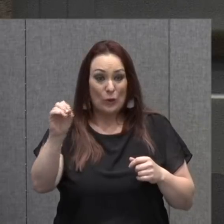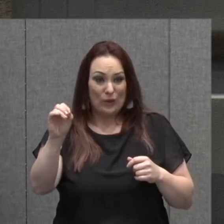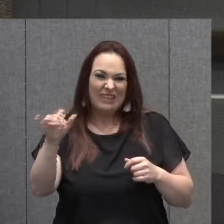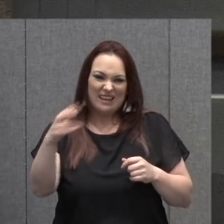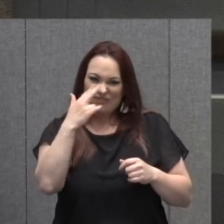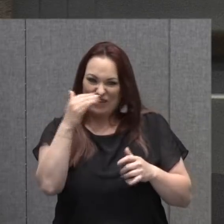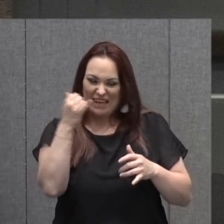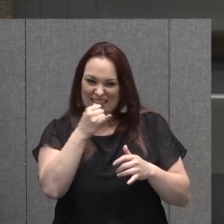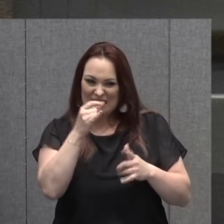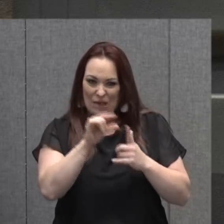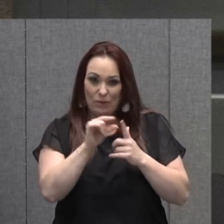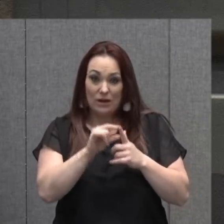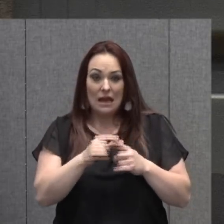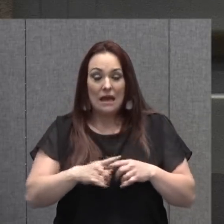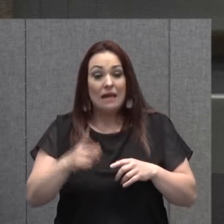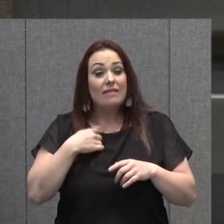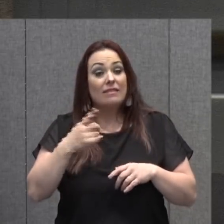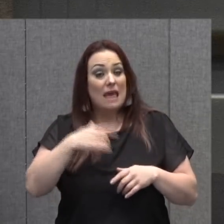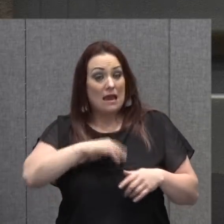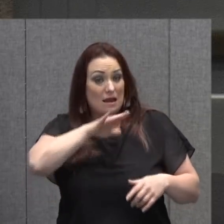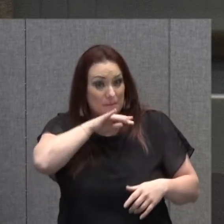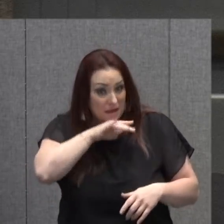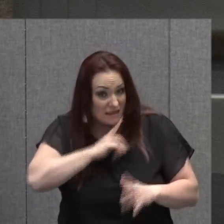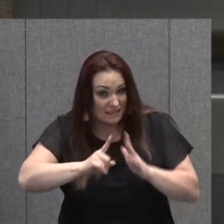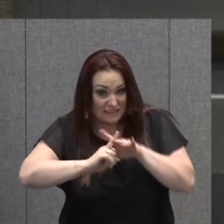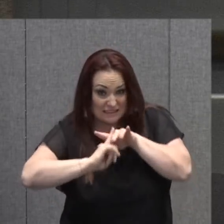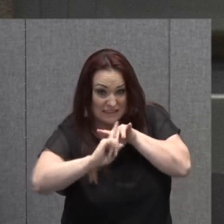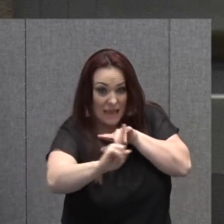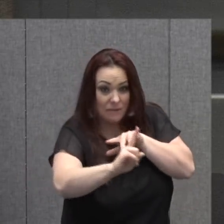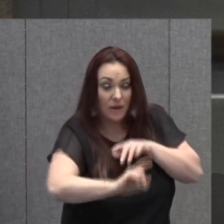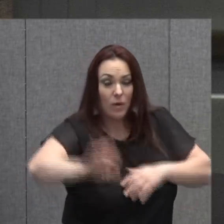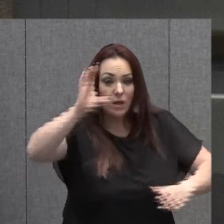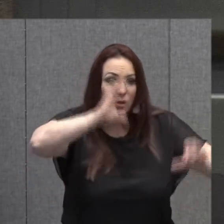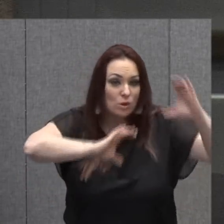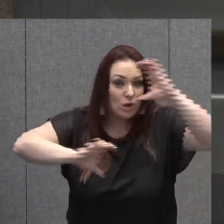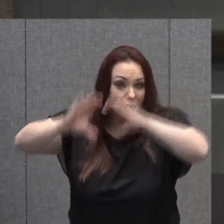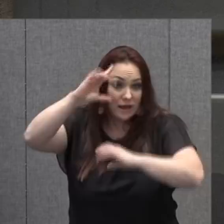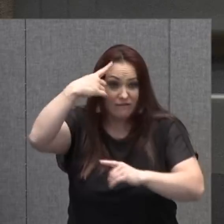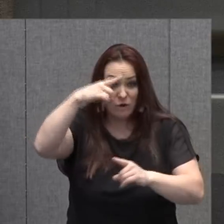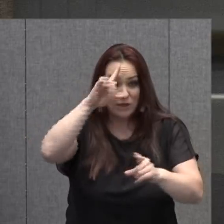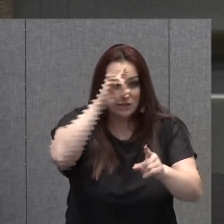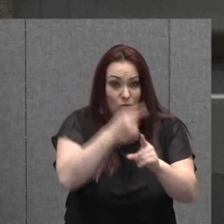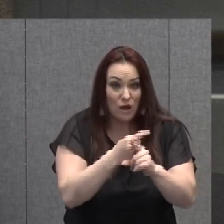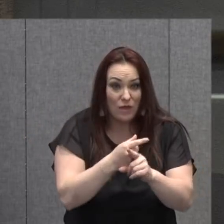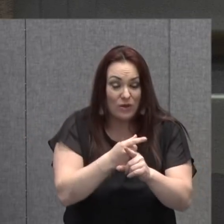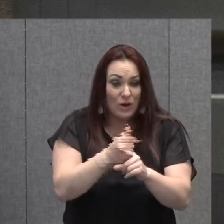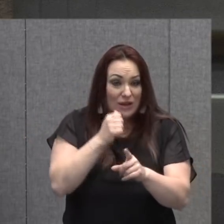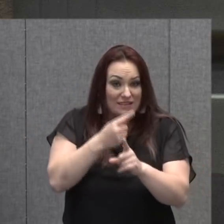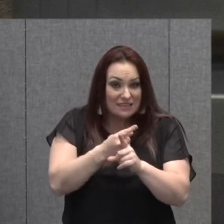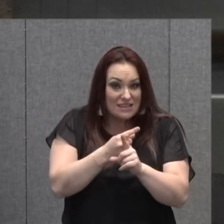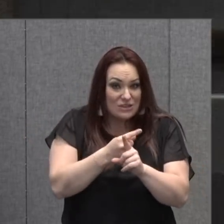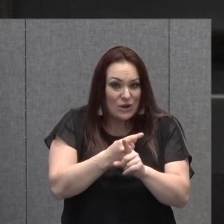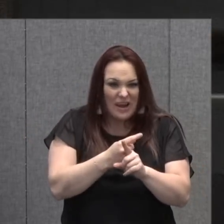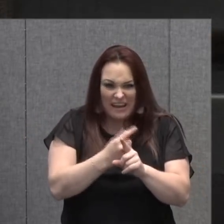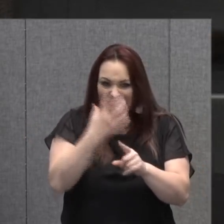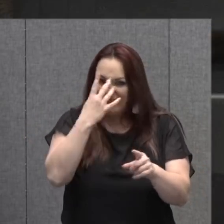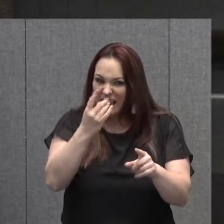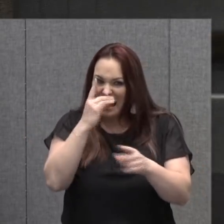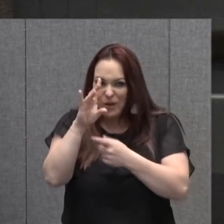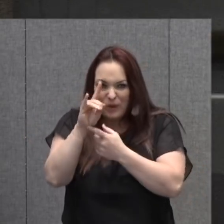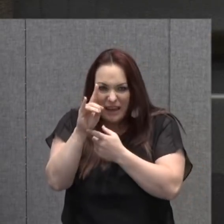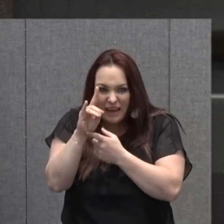looking for his brother and sister. Coyote, who was very sneaky, tiptoed along behind.